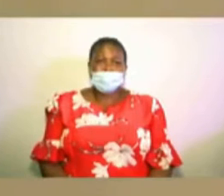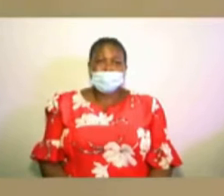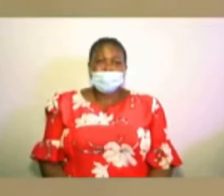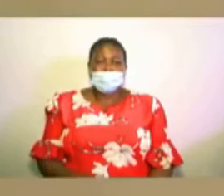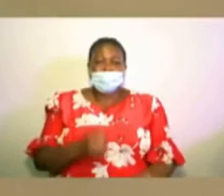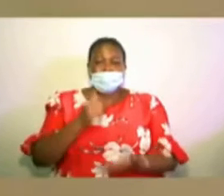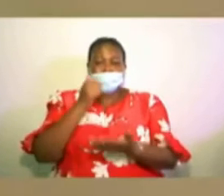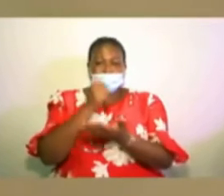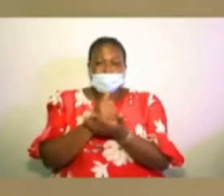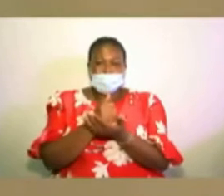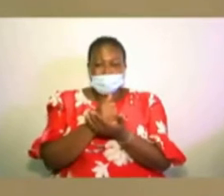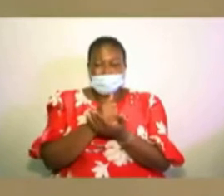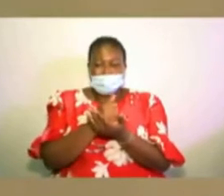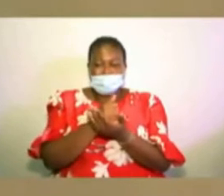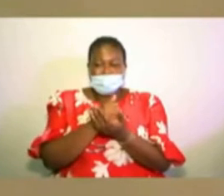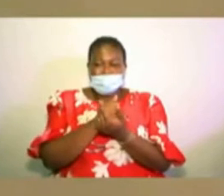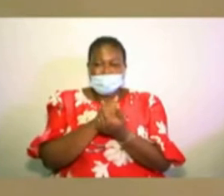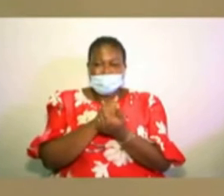les pays.